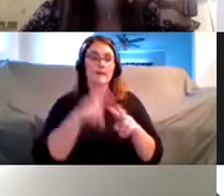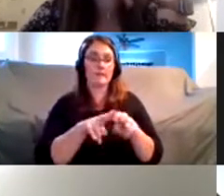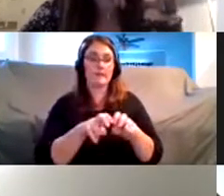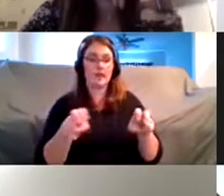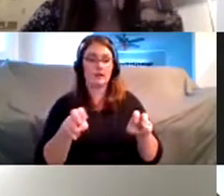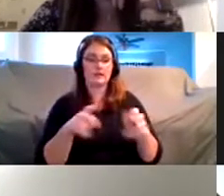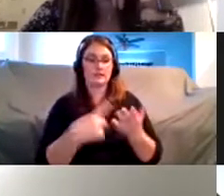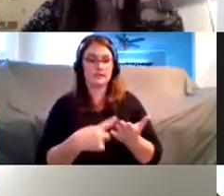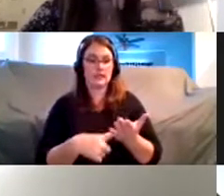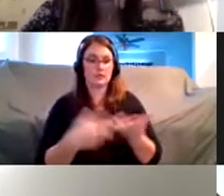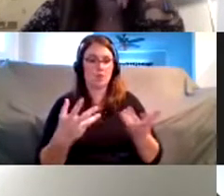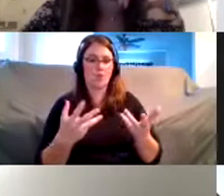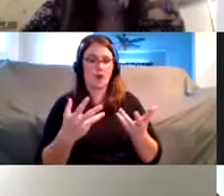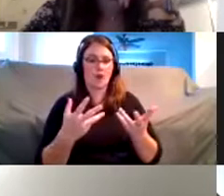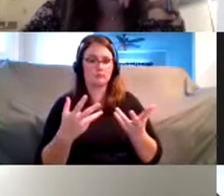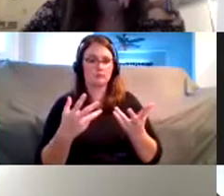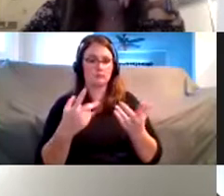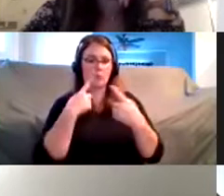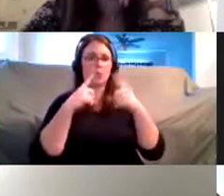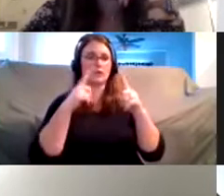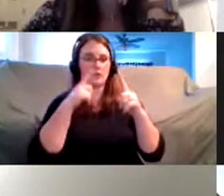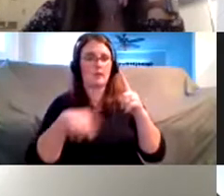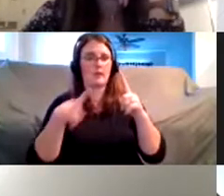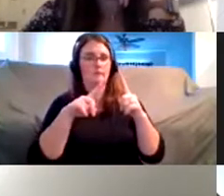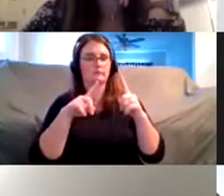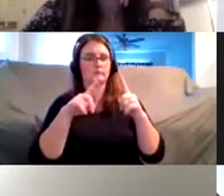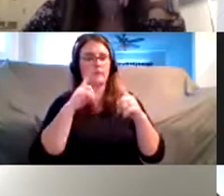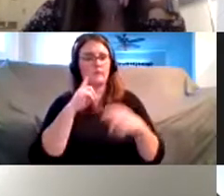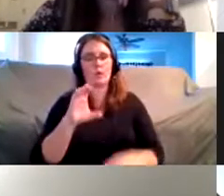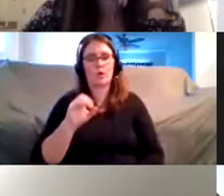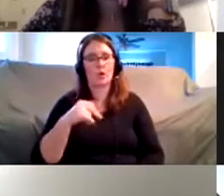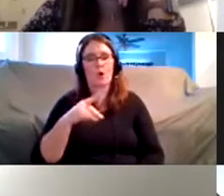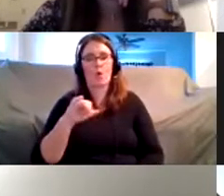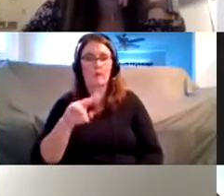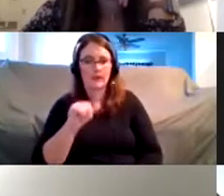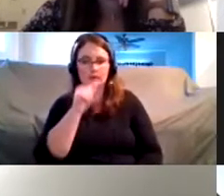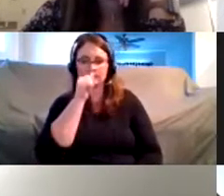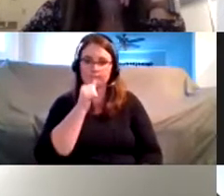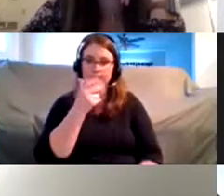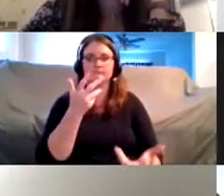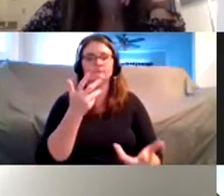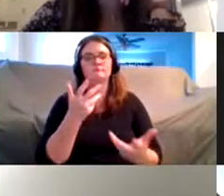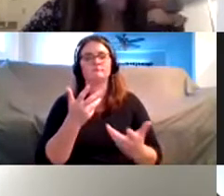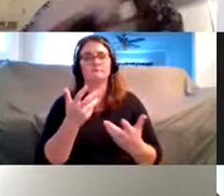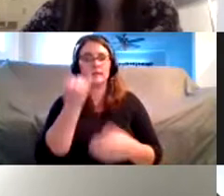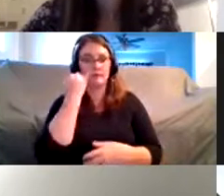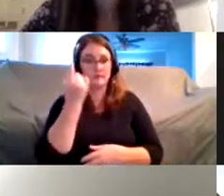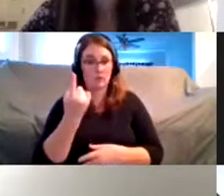for them for coping, I don't think if anybody of them can share.